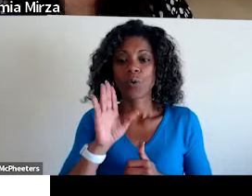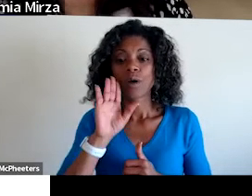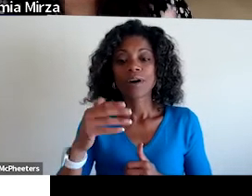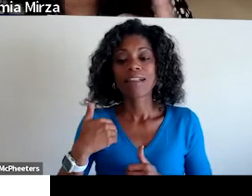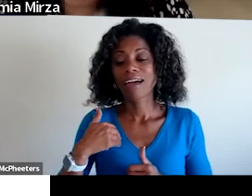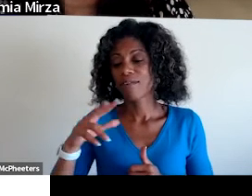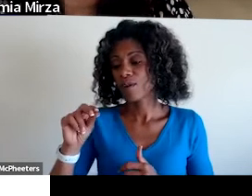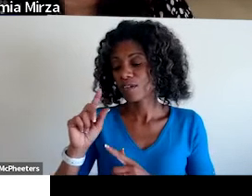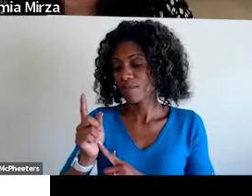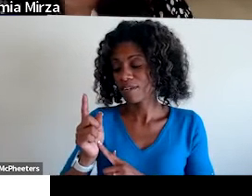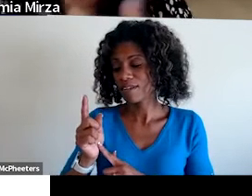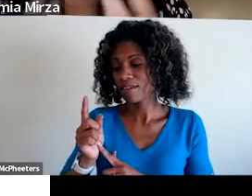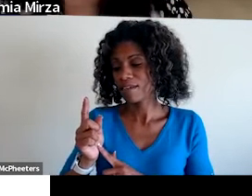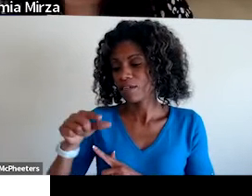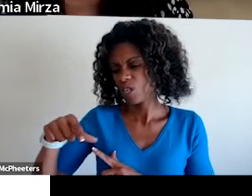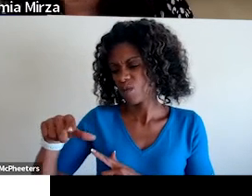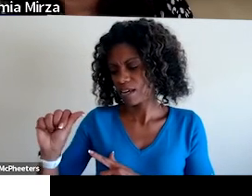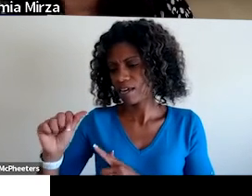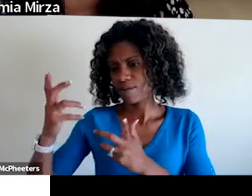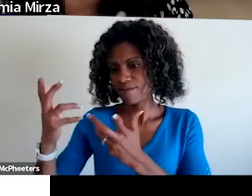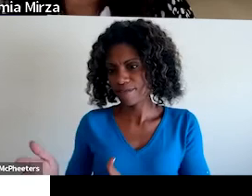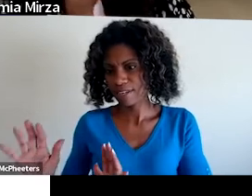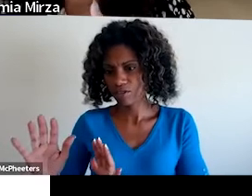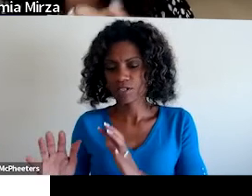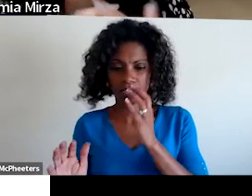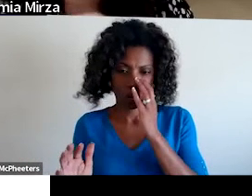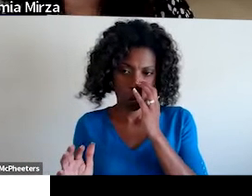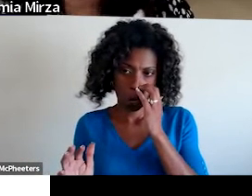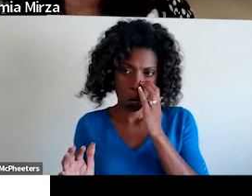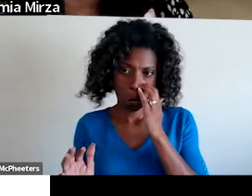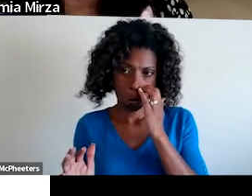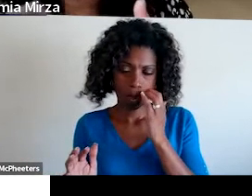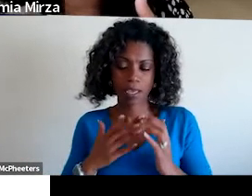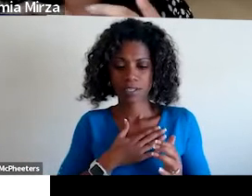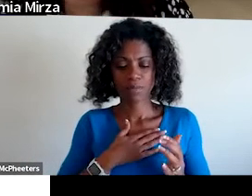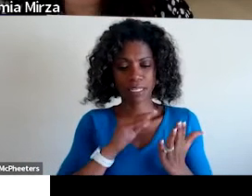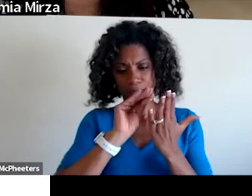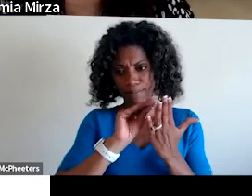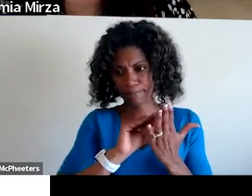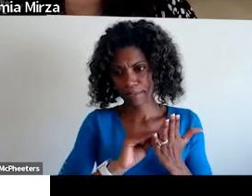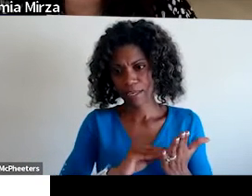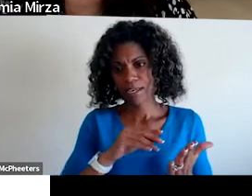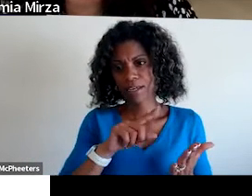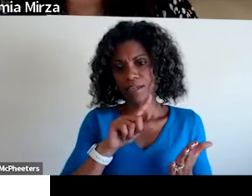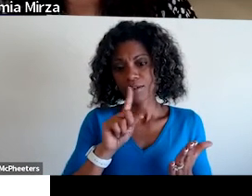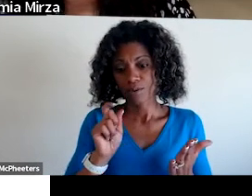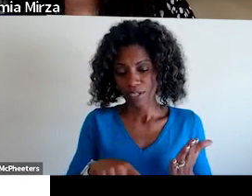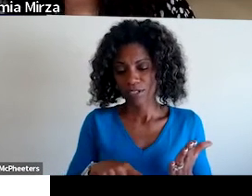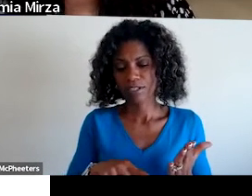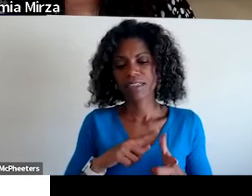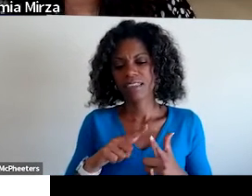Q&A session after this. Consider it office hours. So please jot your questions down. We'll be happy to take them at that